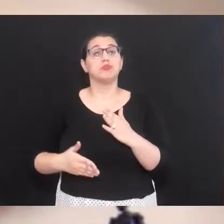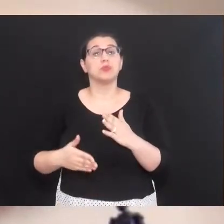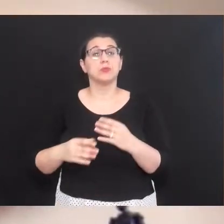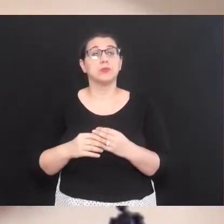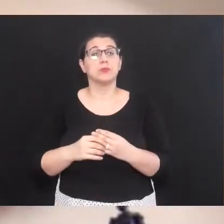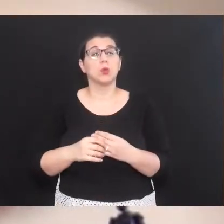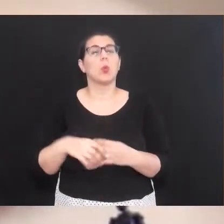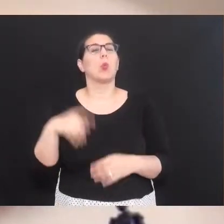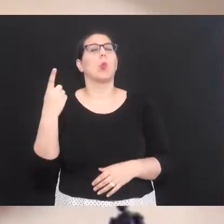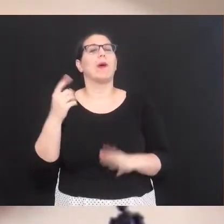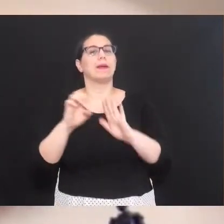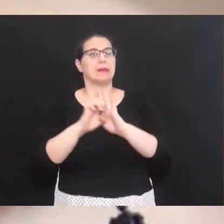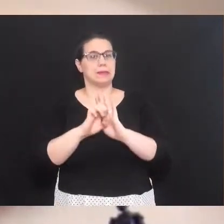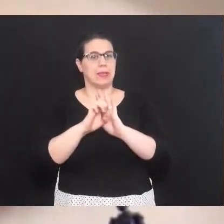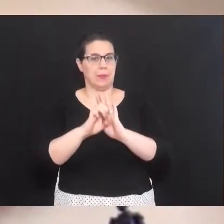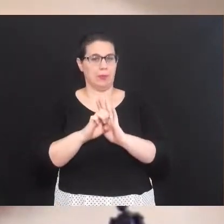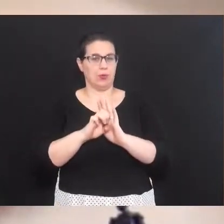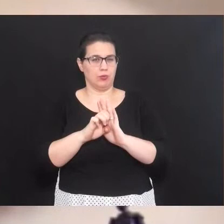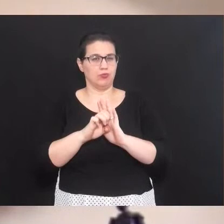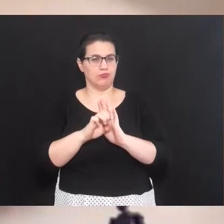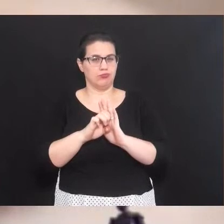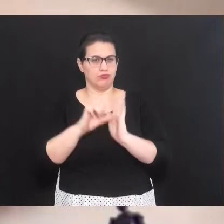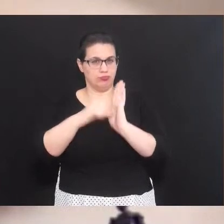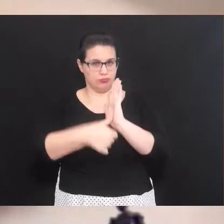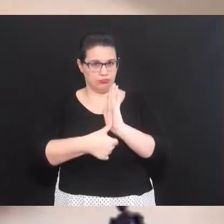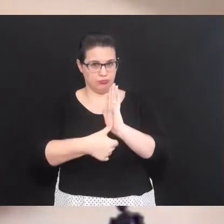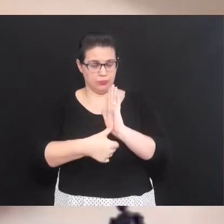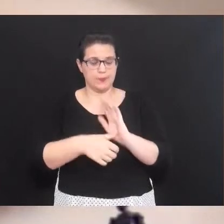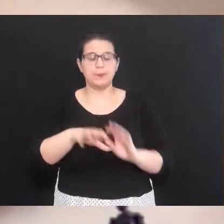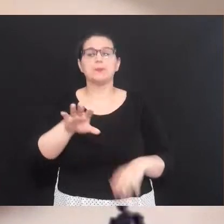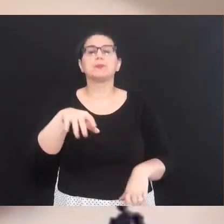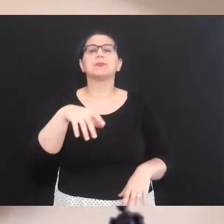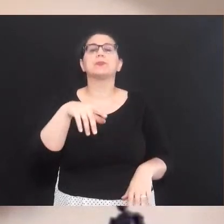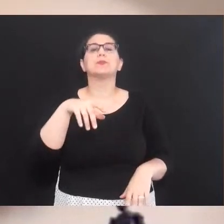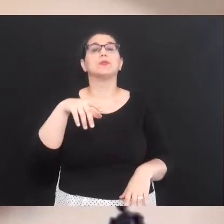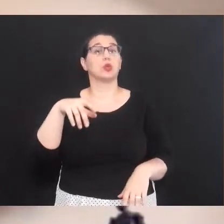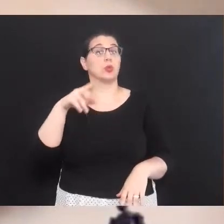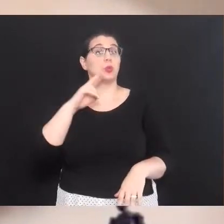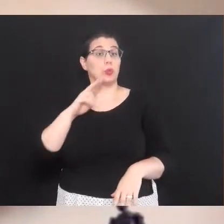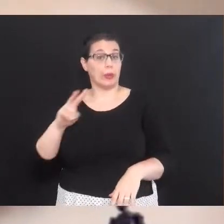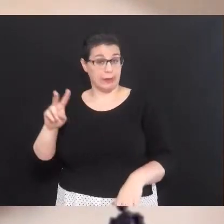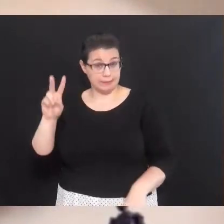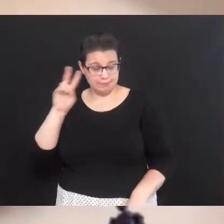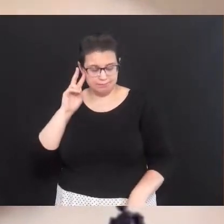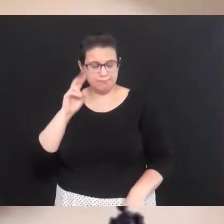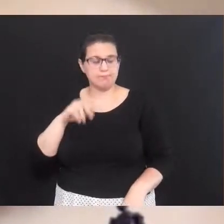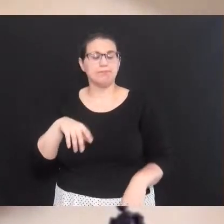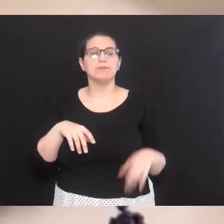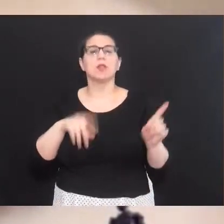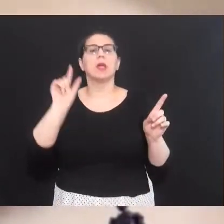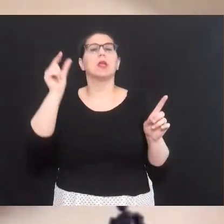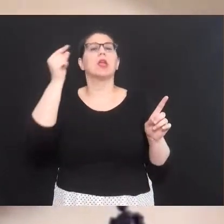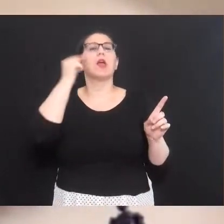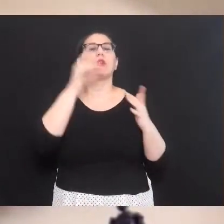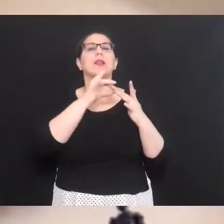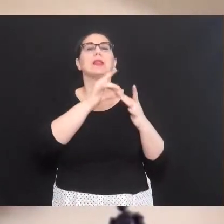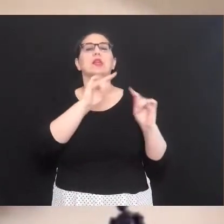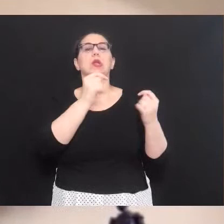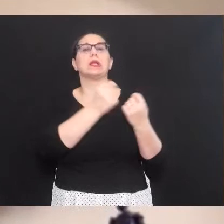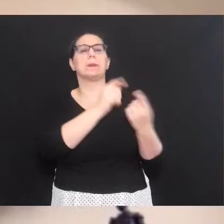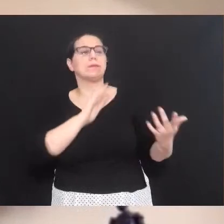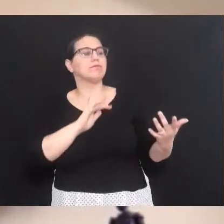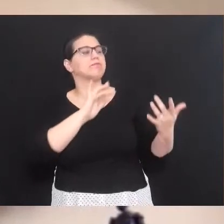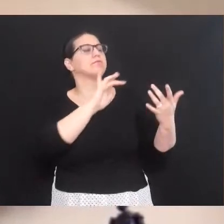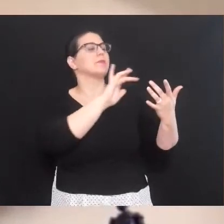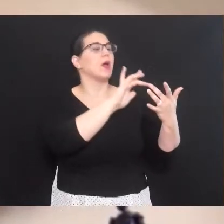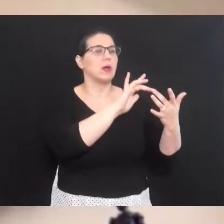an example to reinforce this. 2 nights ago, the governor's leadership team was contacted about helping a West